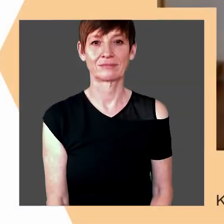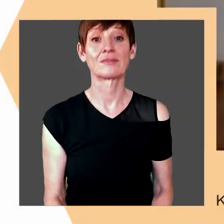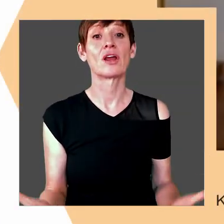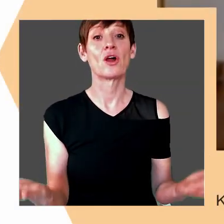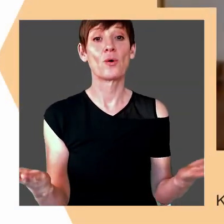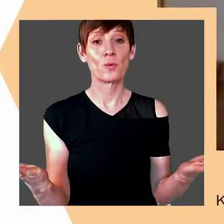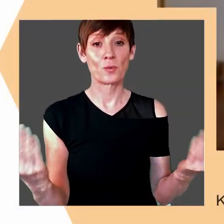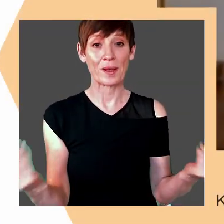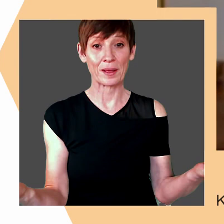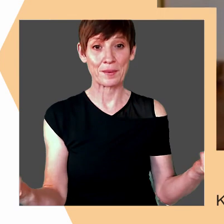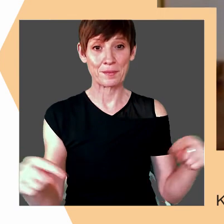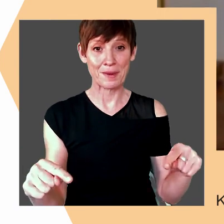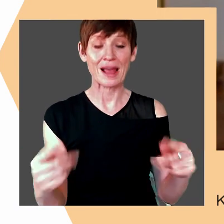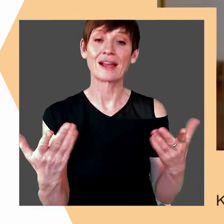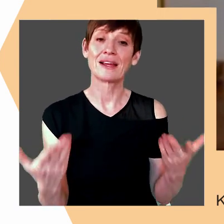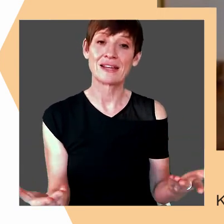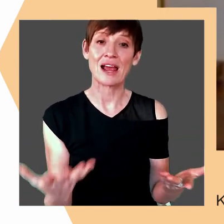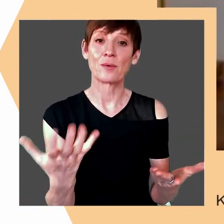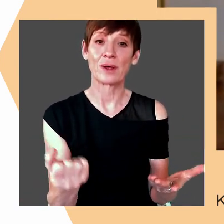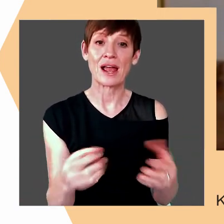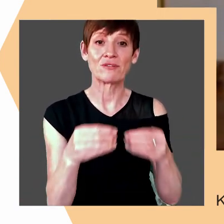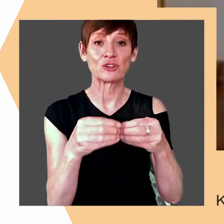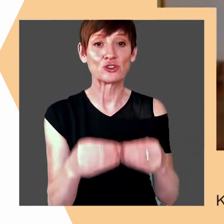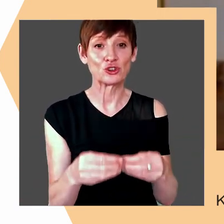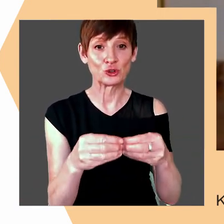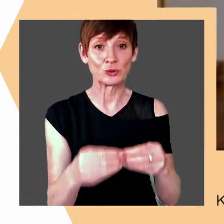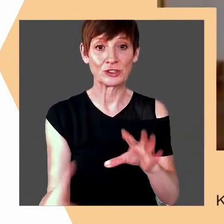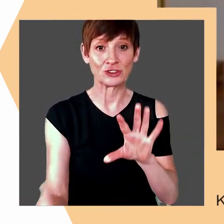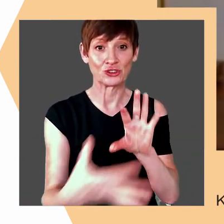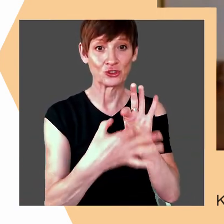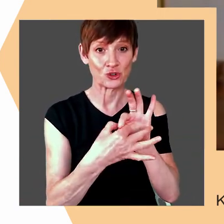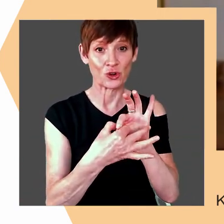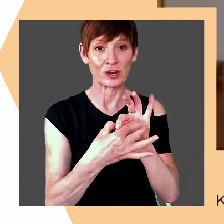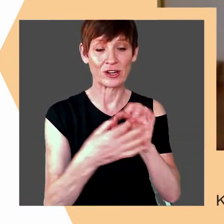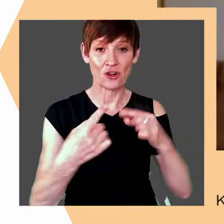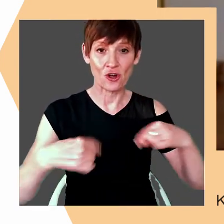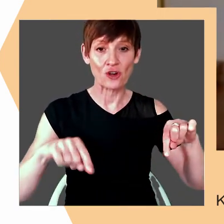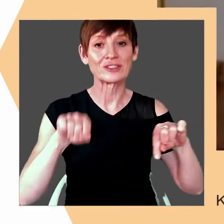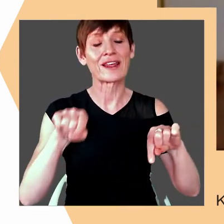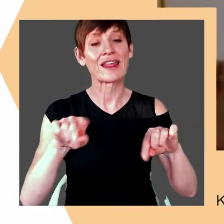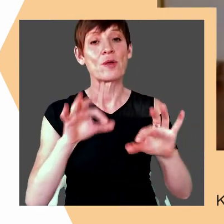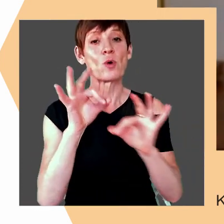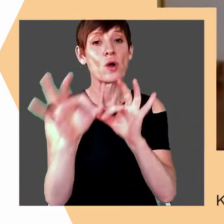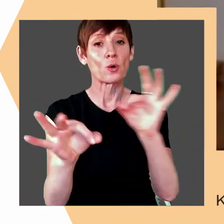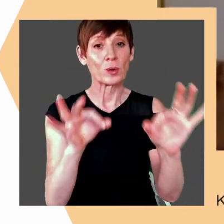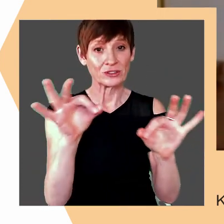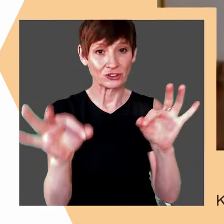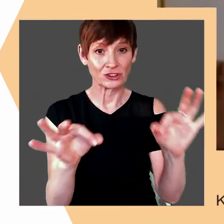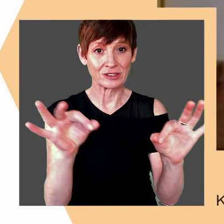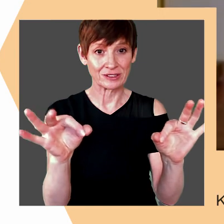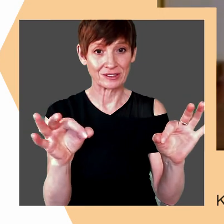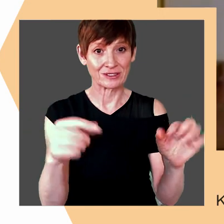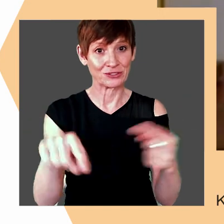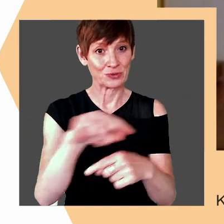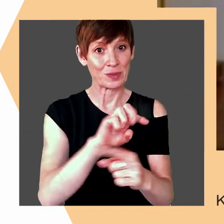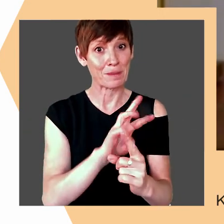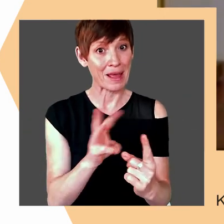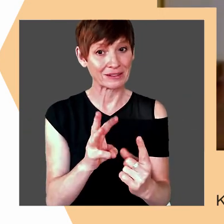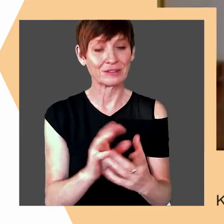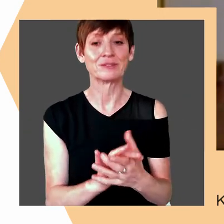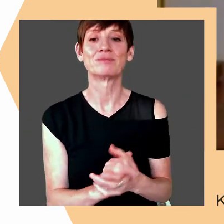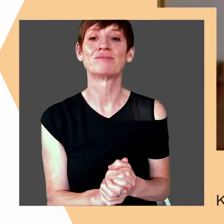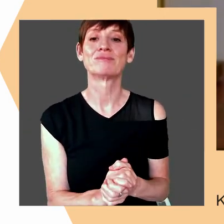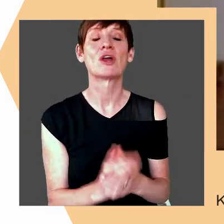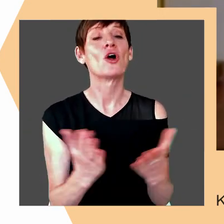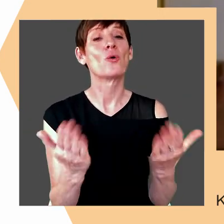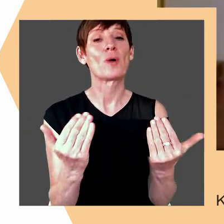Welcome back. And we've now got some students joining us on this call, and they're going to be asking some questions to our panelists. So